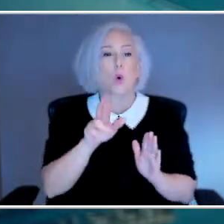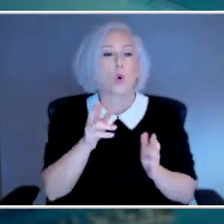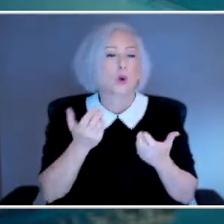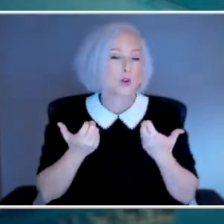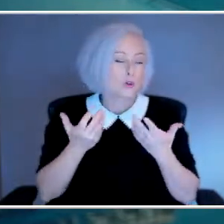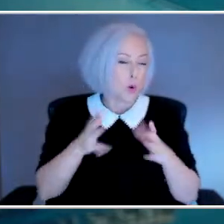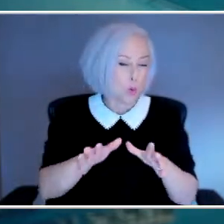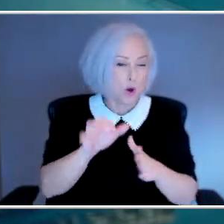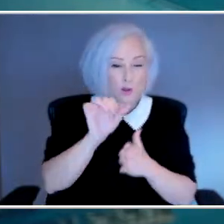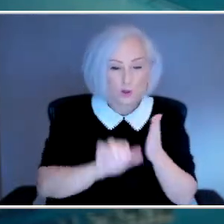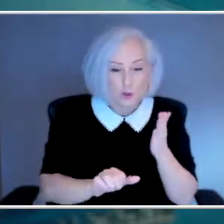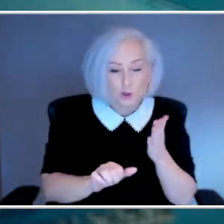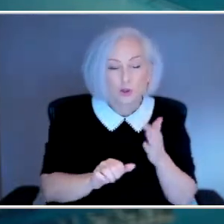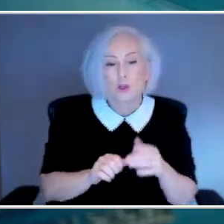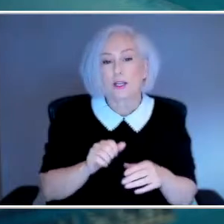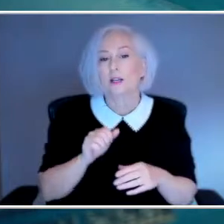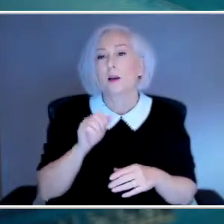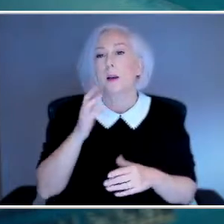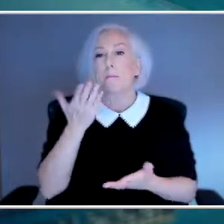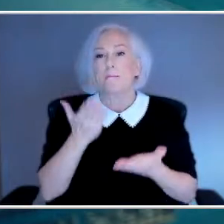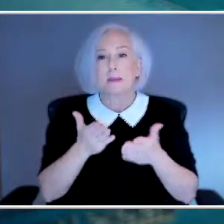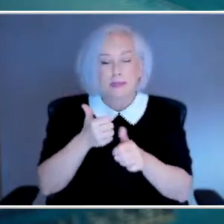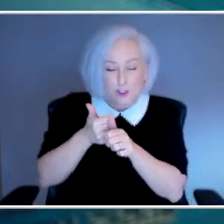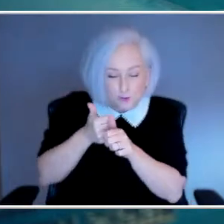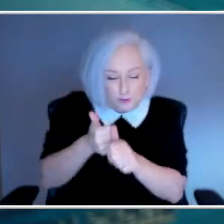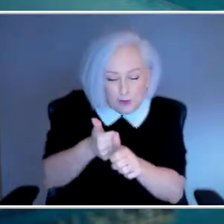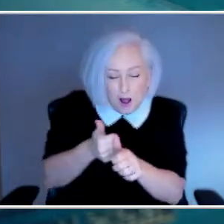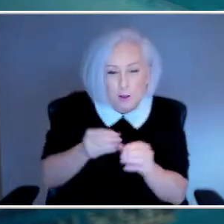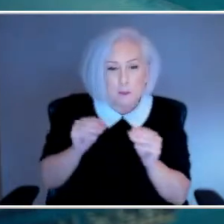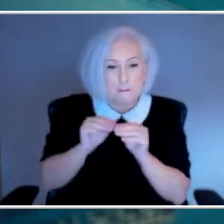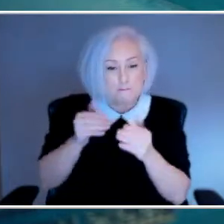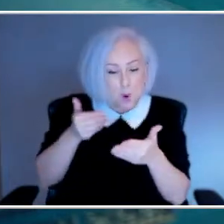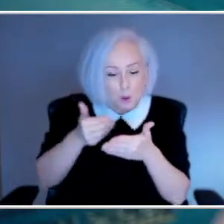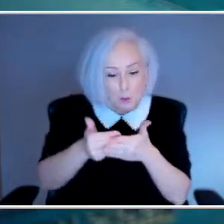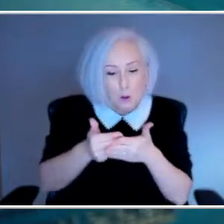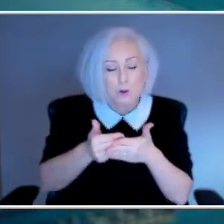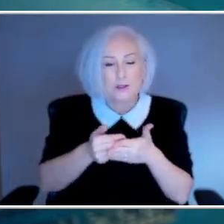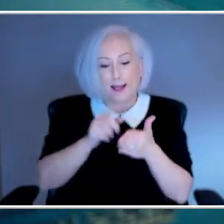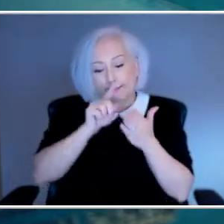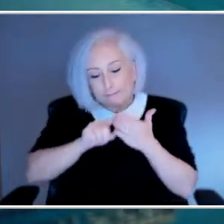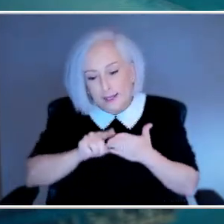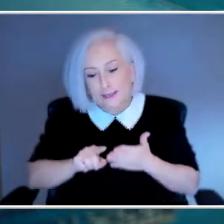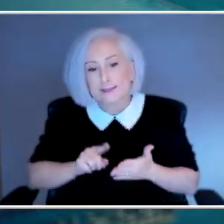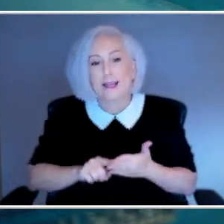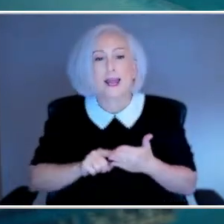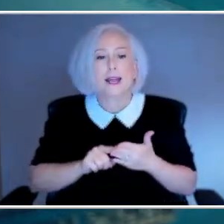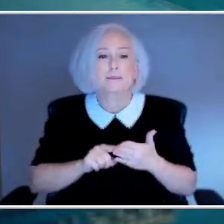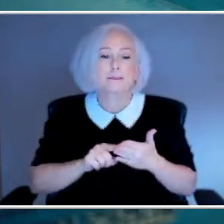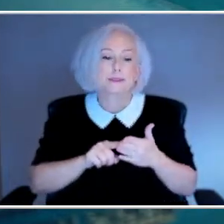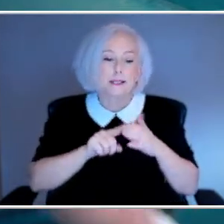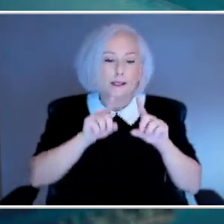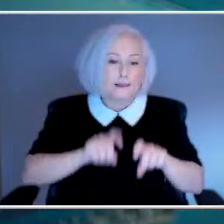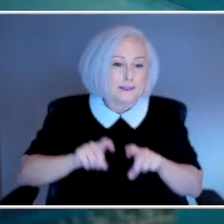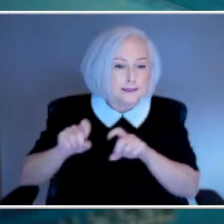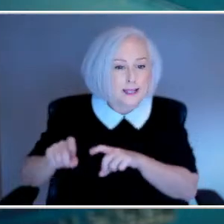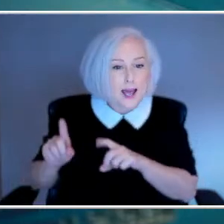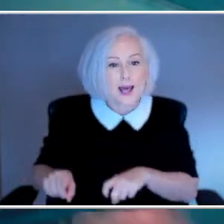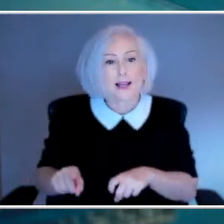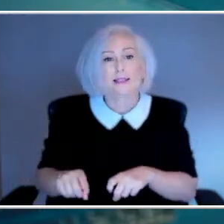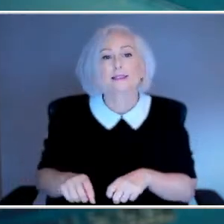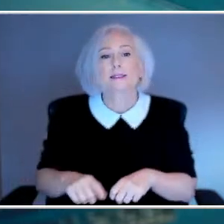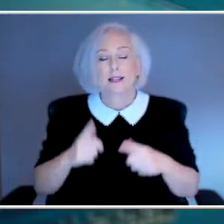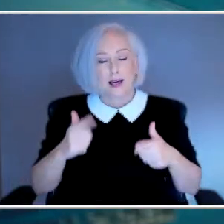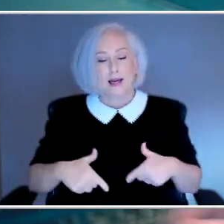frequent imaging, more frequent exams, perhaps medication or lifestyle changes to lower their risk of breast cancer. But it's not just for